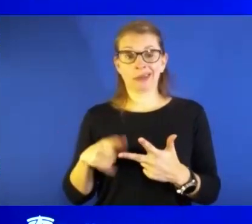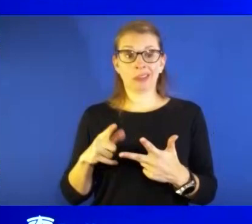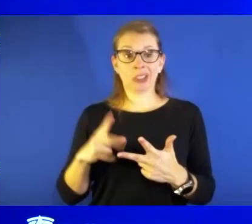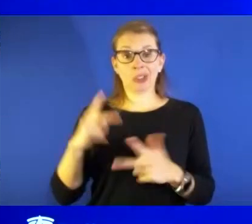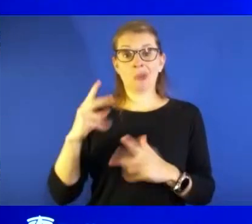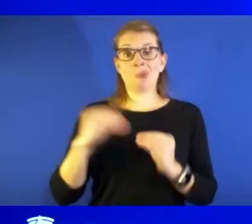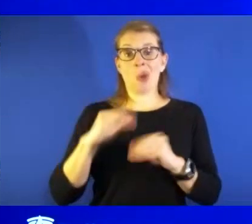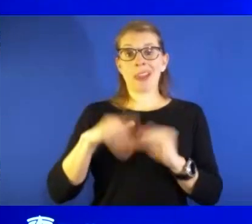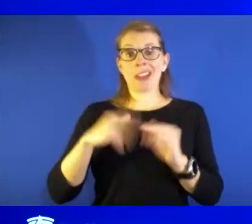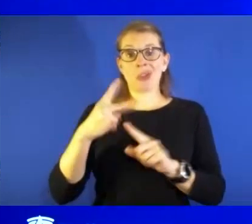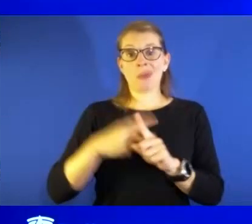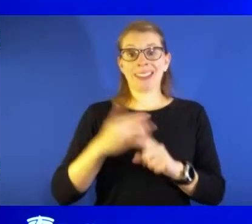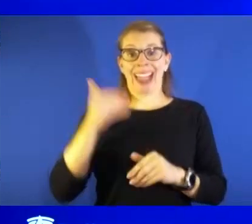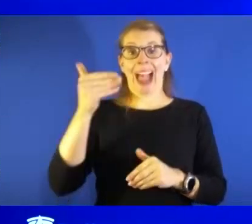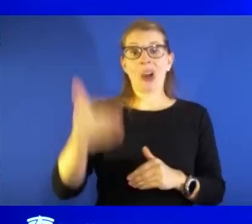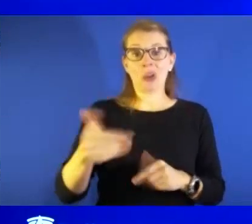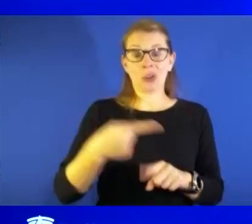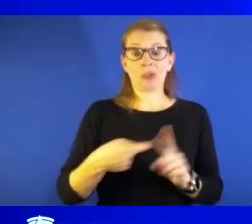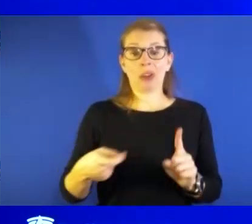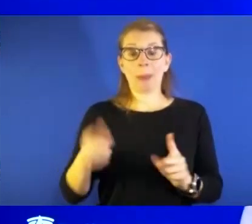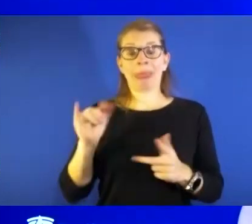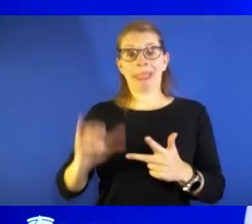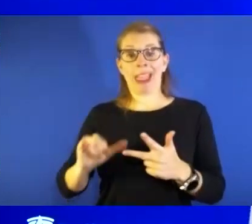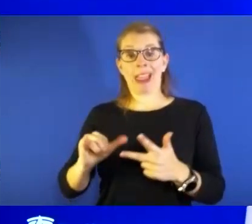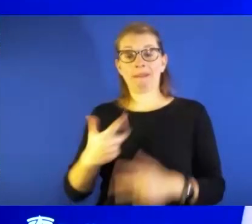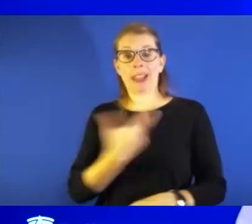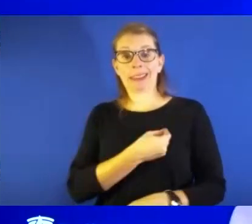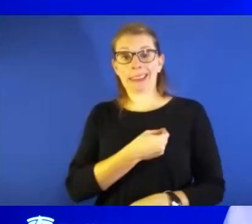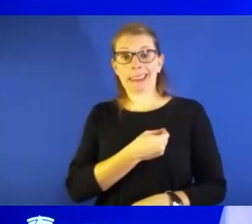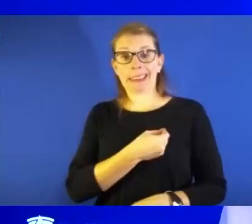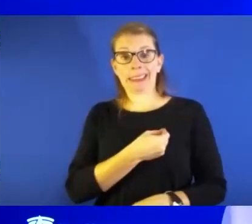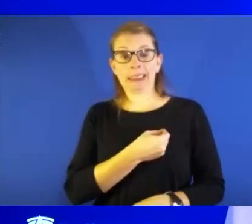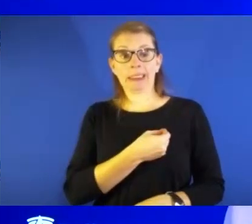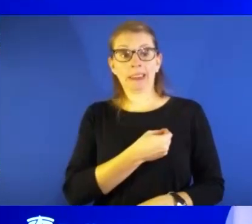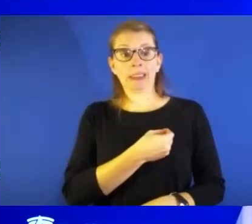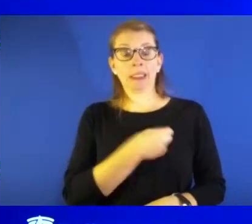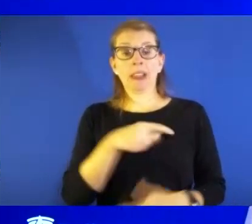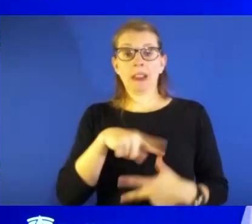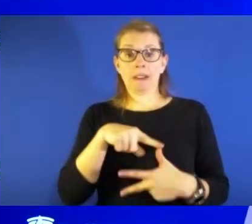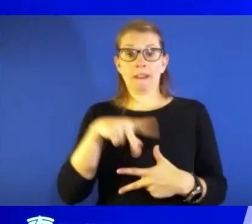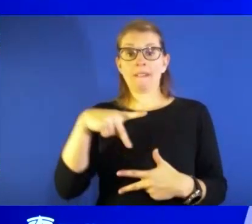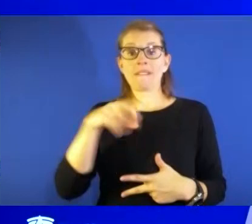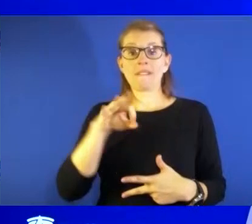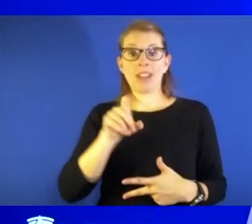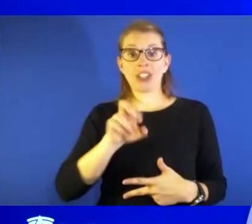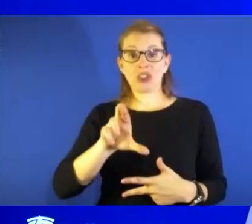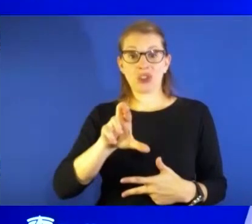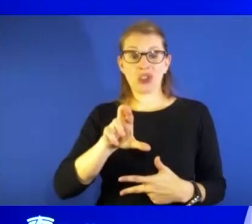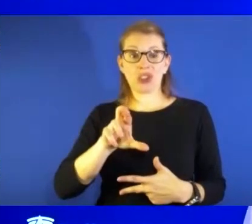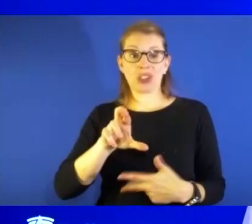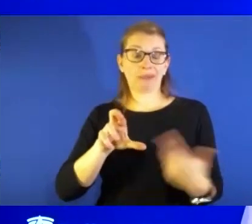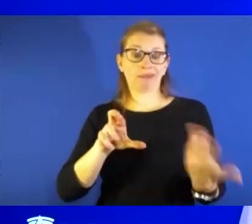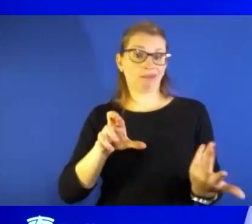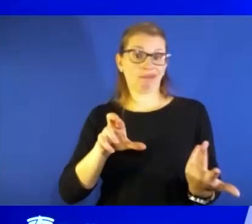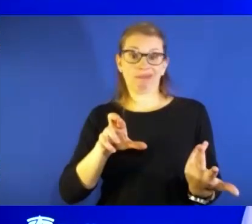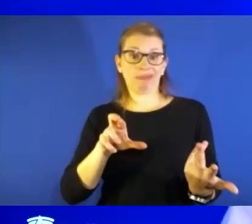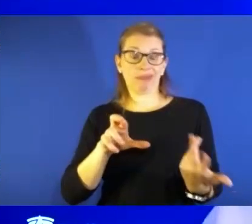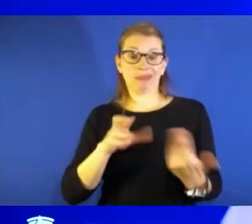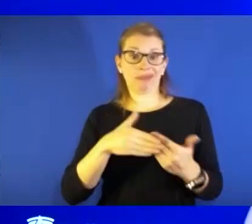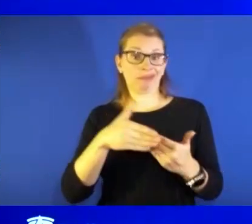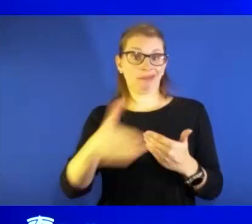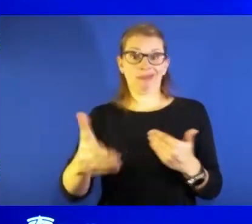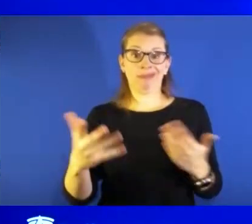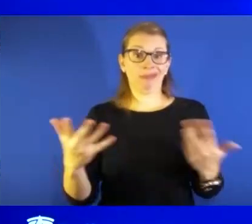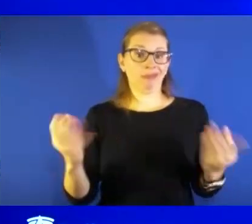out from that vaccine dose, get the Pfizer vaccine. There's really no guidance from here on out. I think